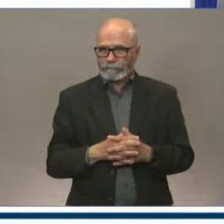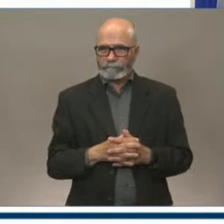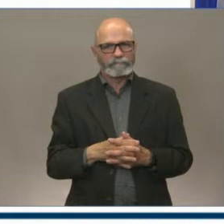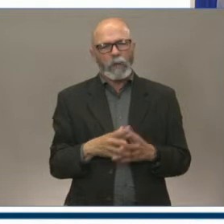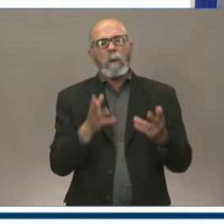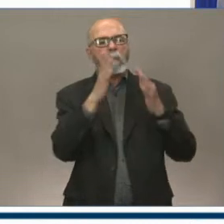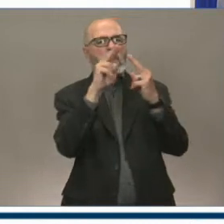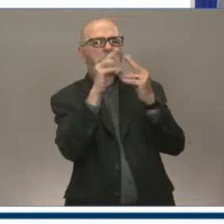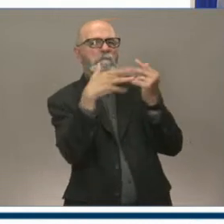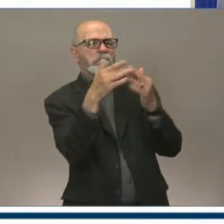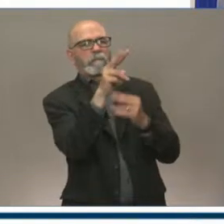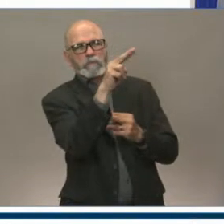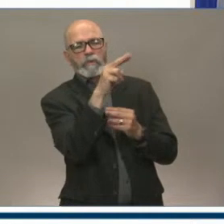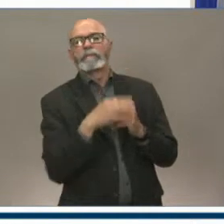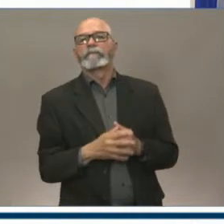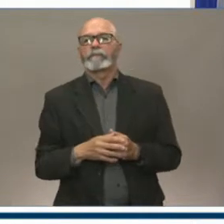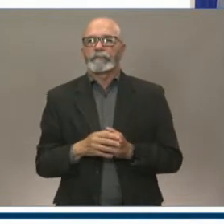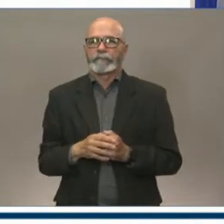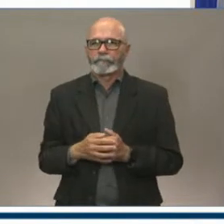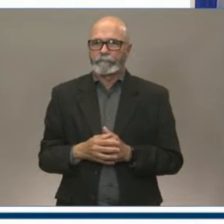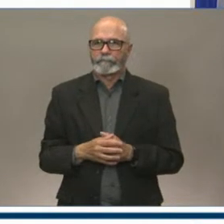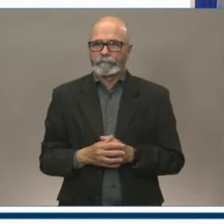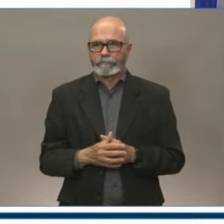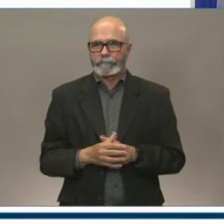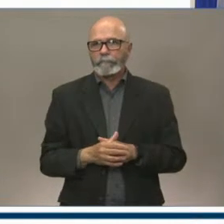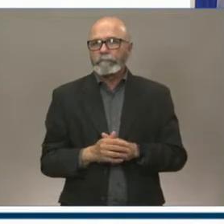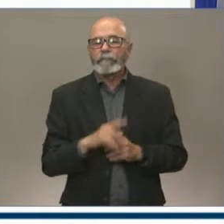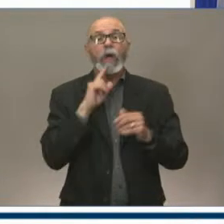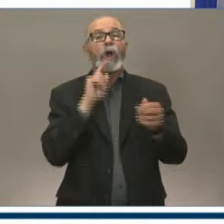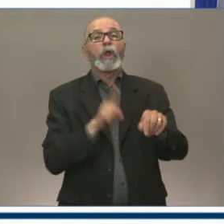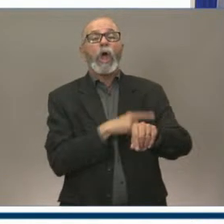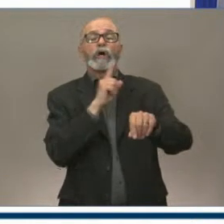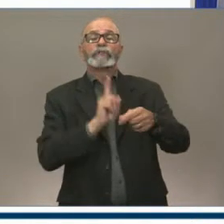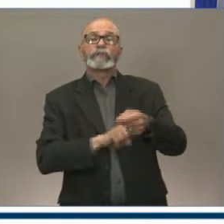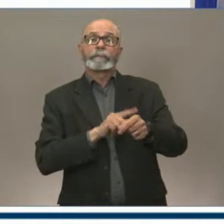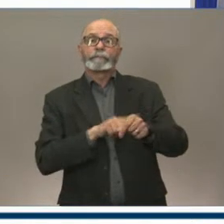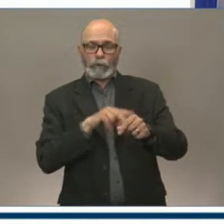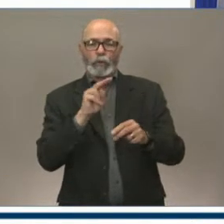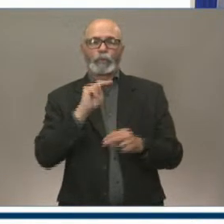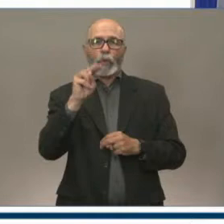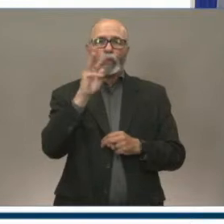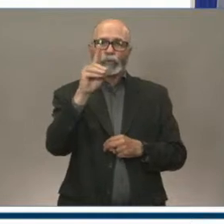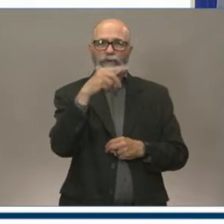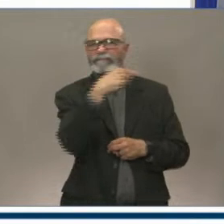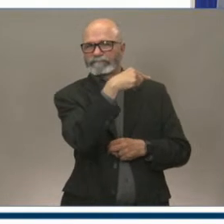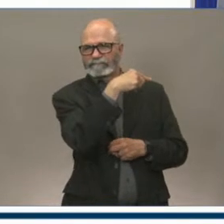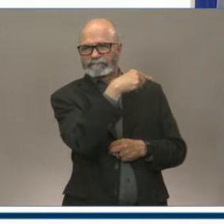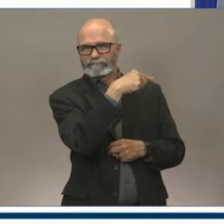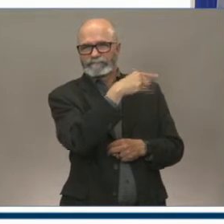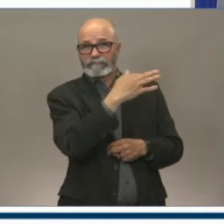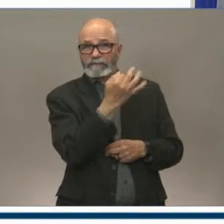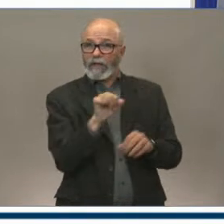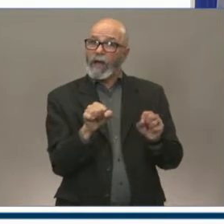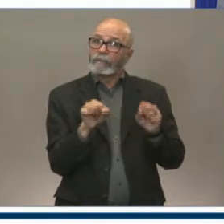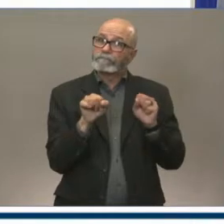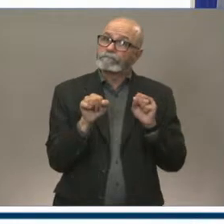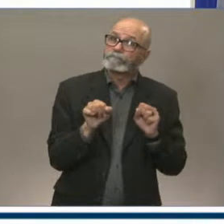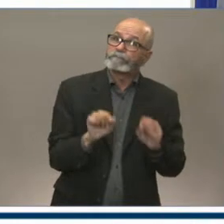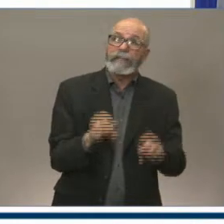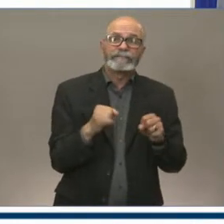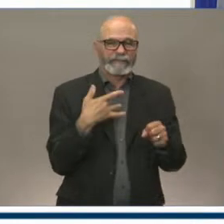note of a long-term care worker at Northwood who has potentially tested positive, given that you don't have